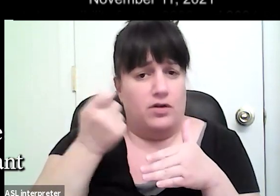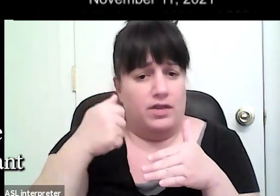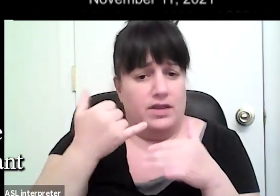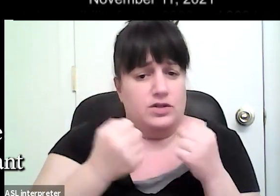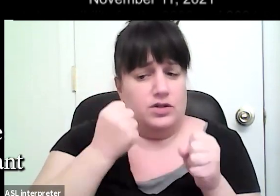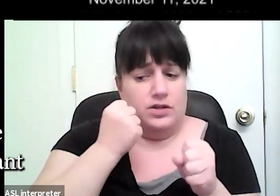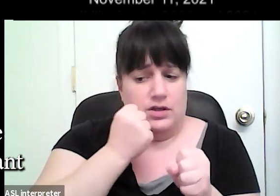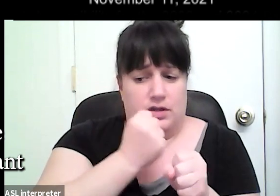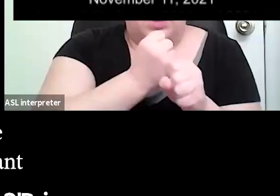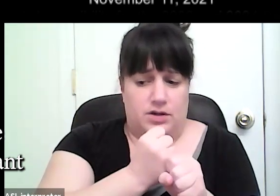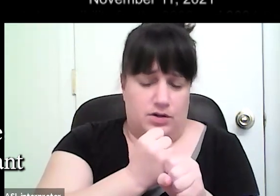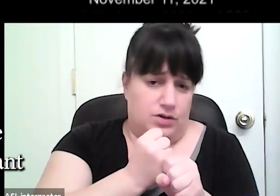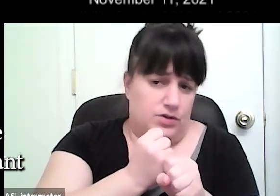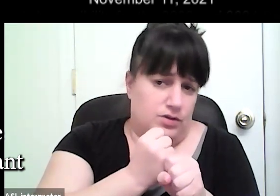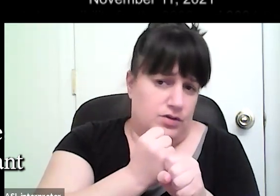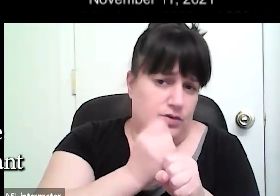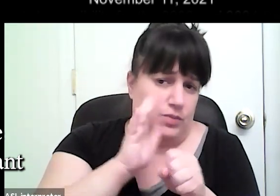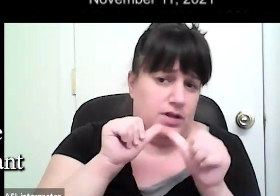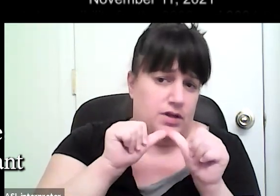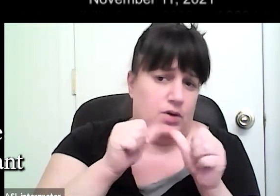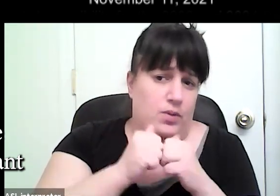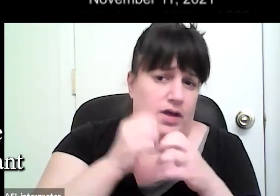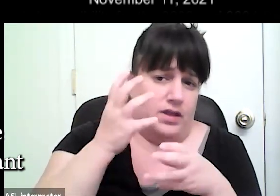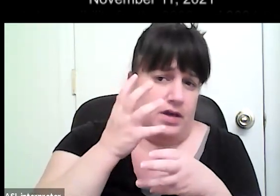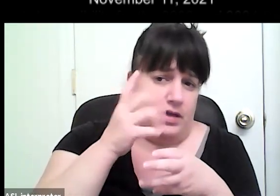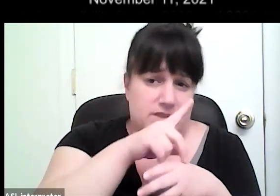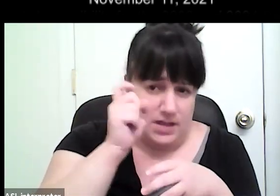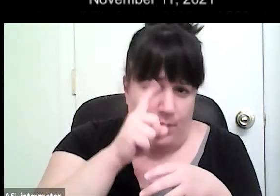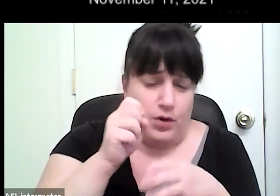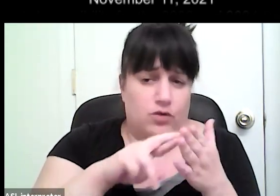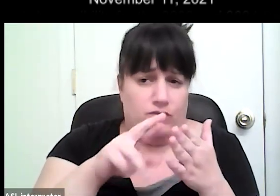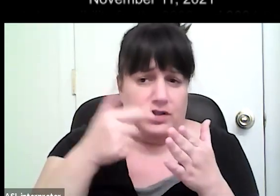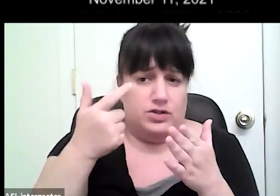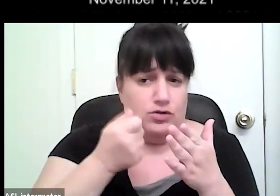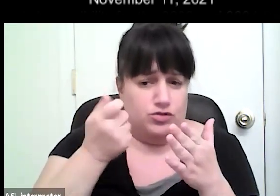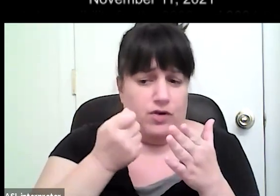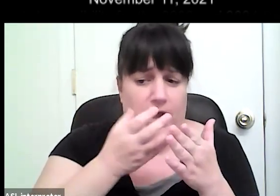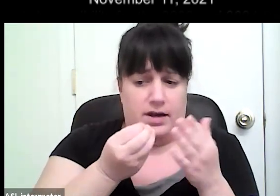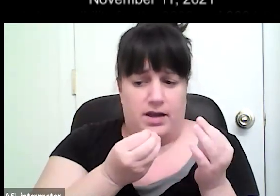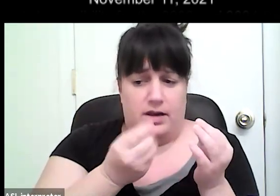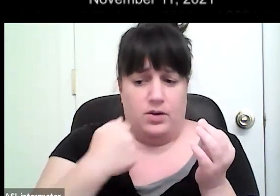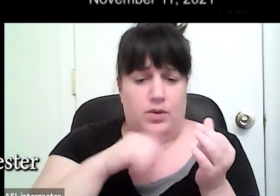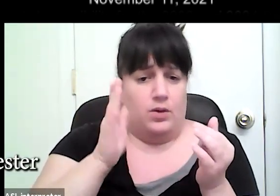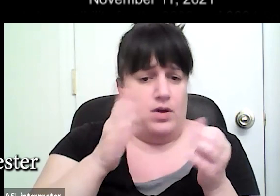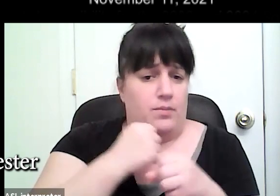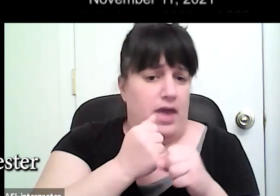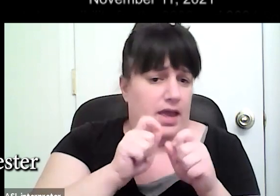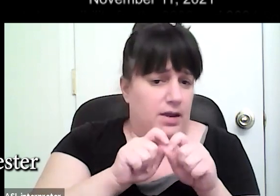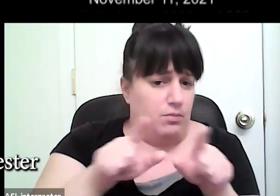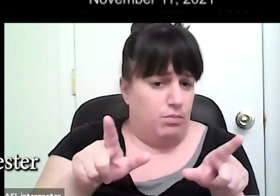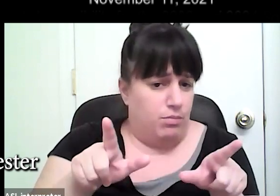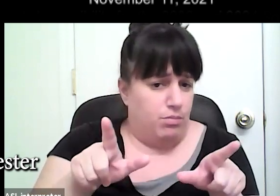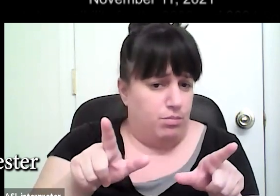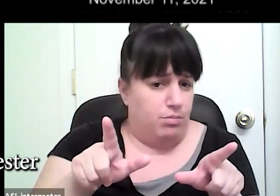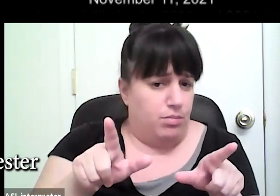and it's actually going to continue with a summer research project grant. And we're going to make this public